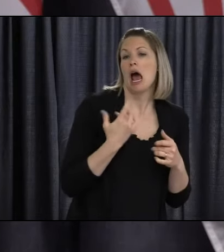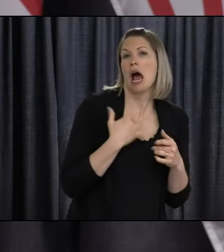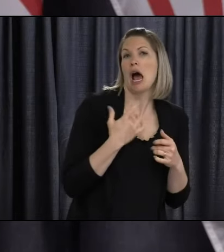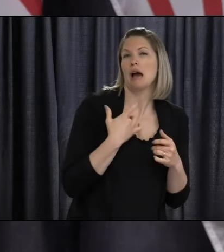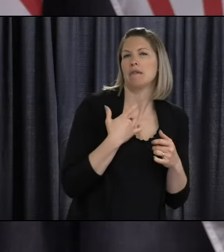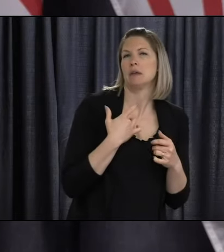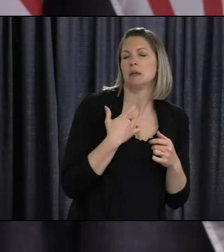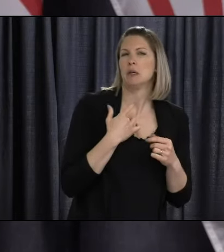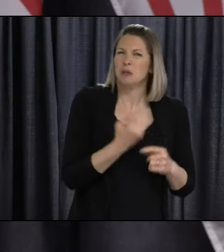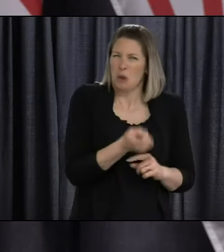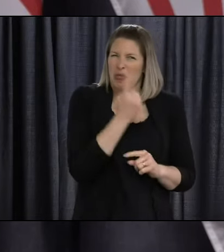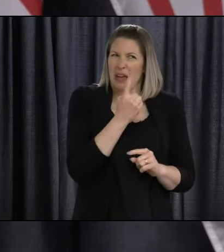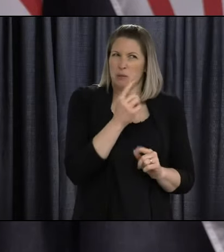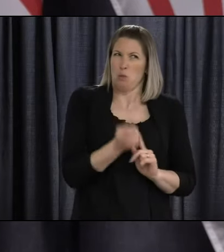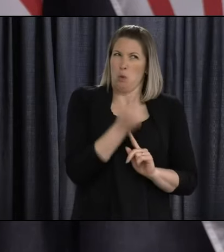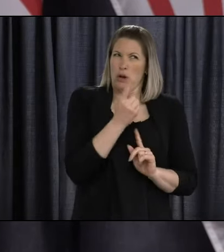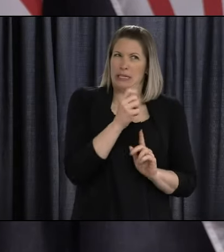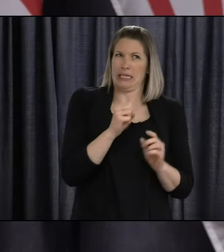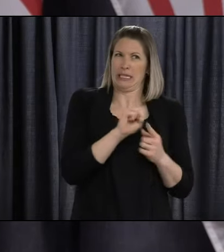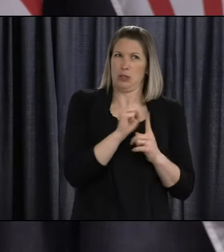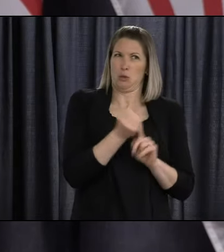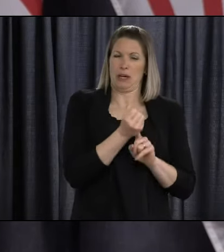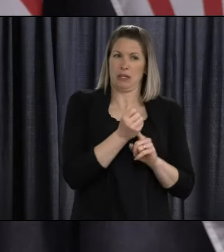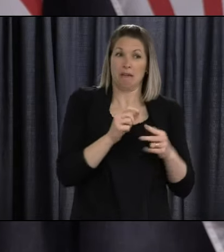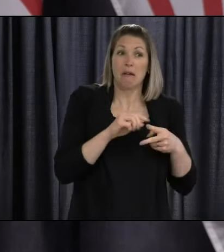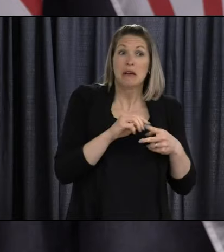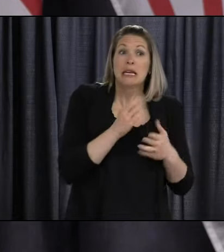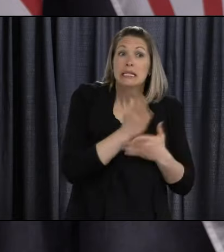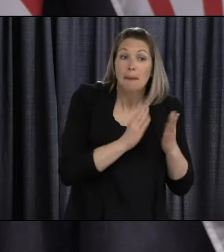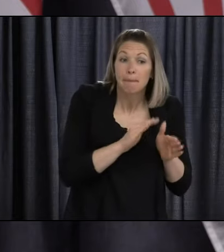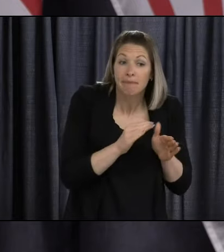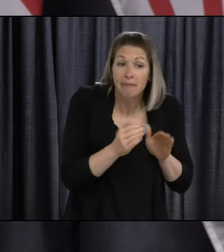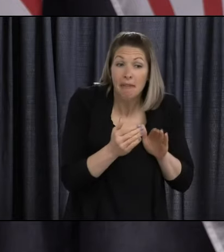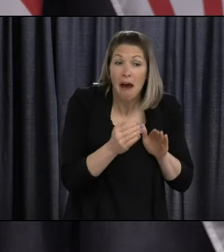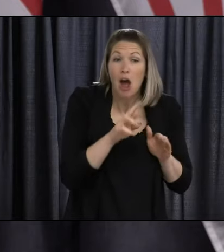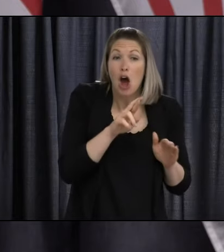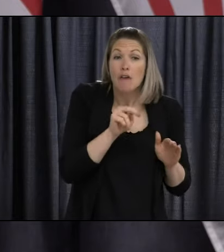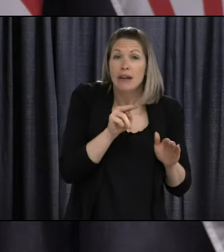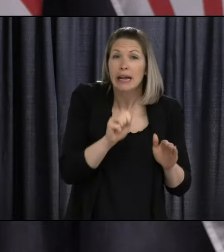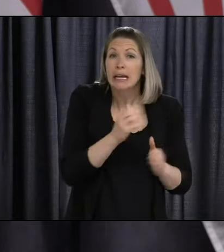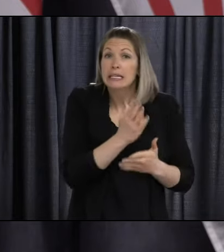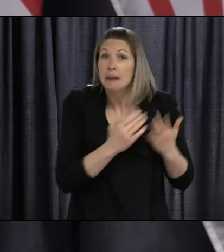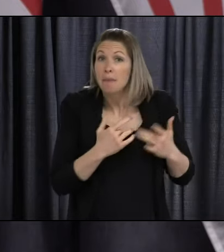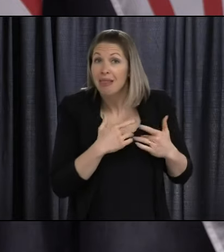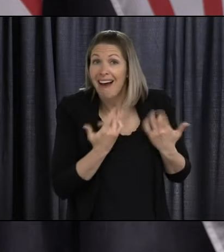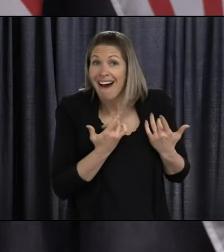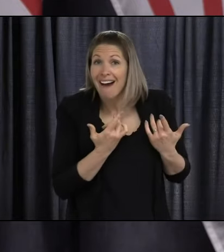one explanation in this situation, but the details of it,